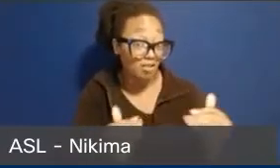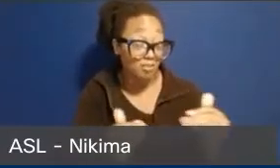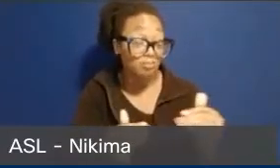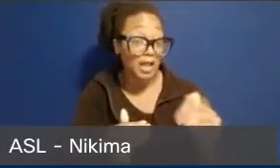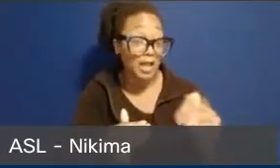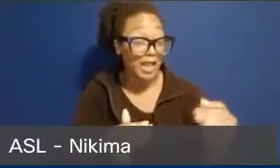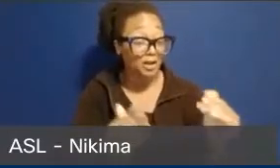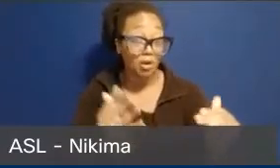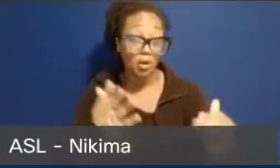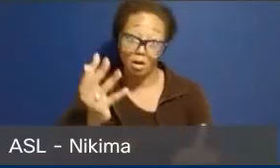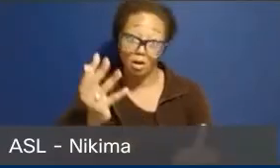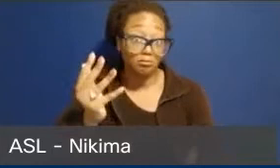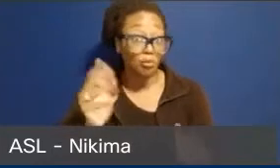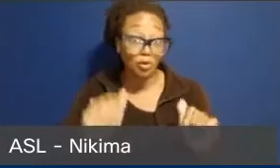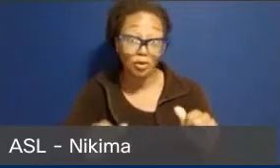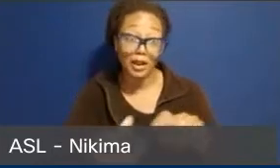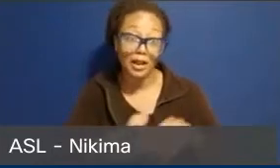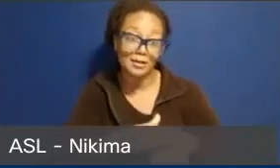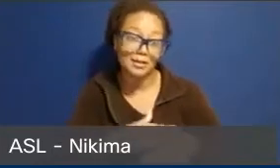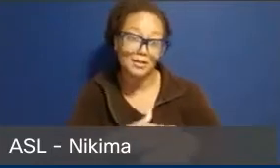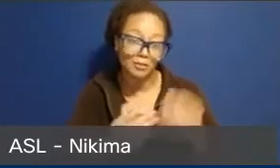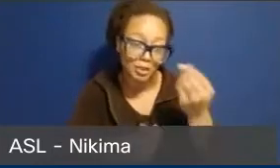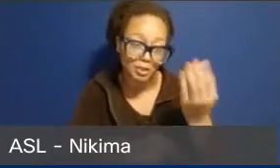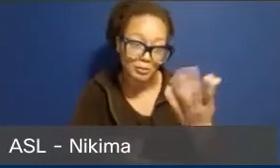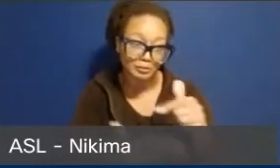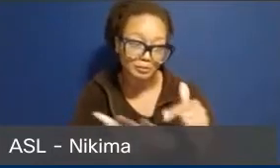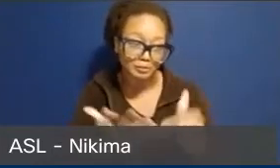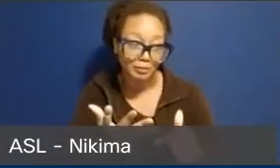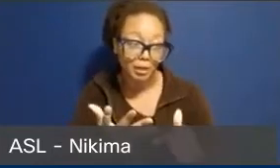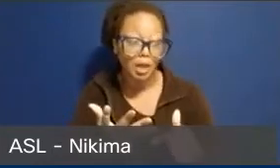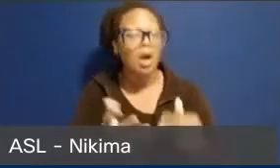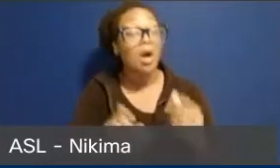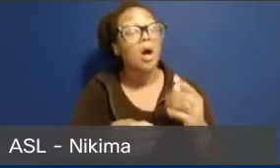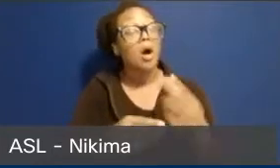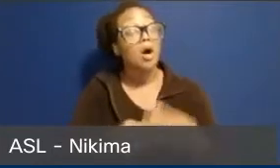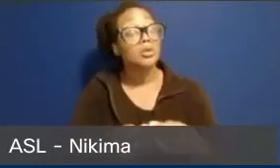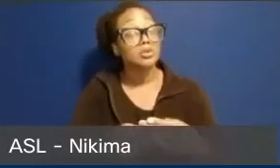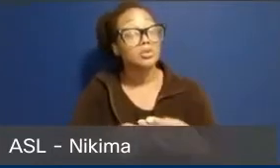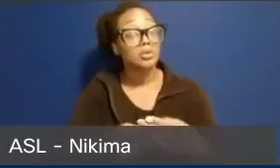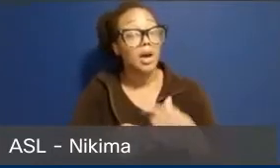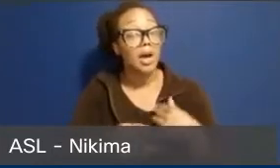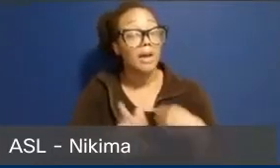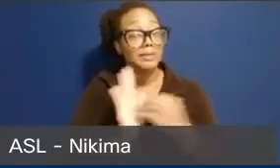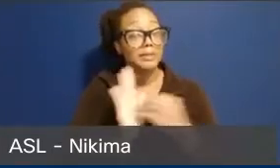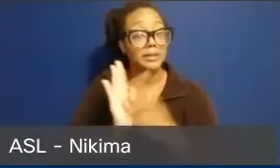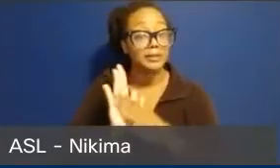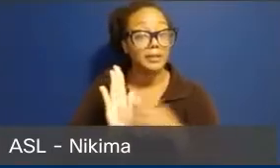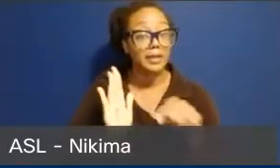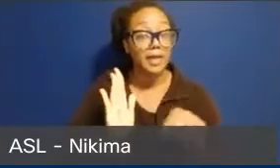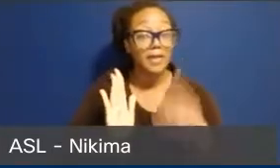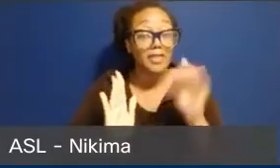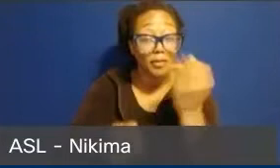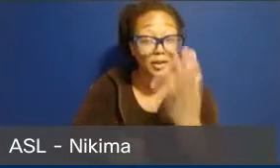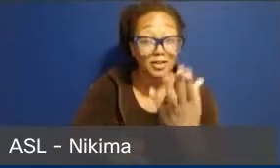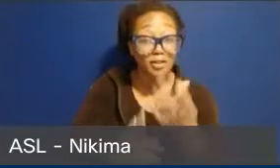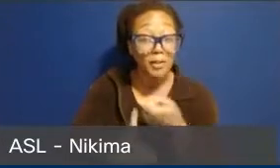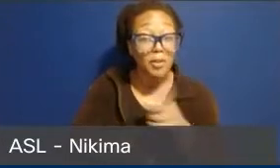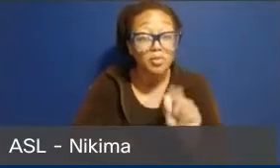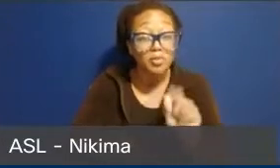lower level. And I've cited, this data comes from the